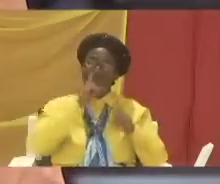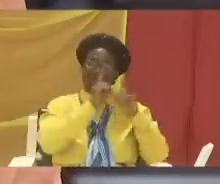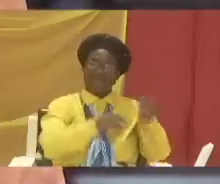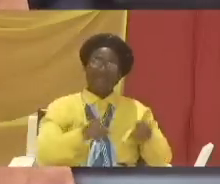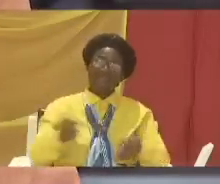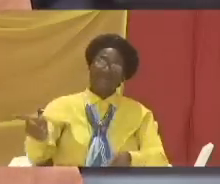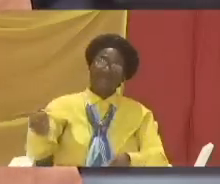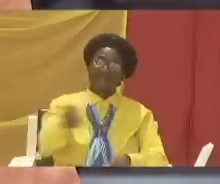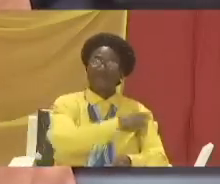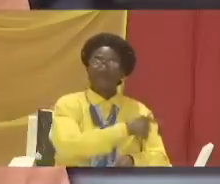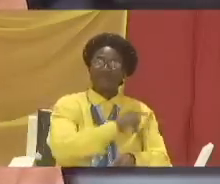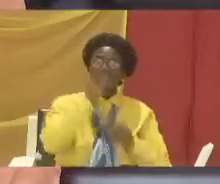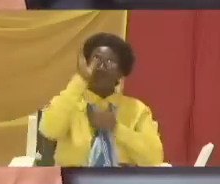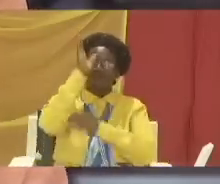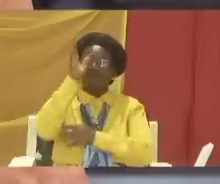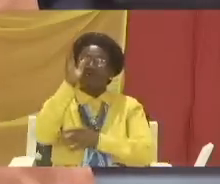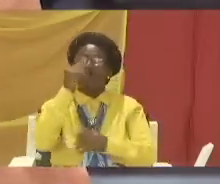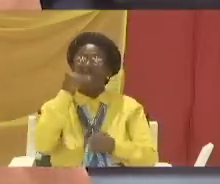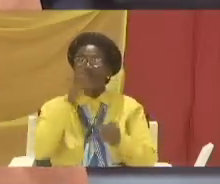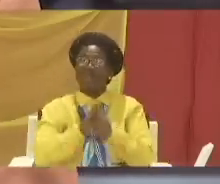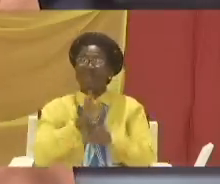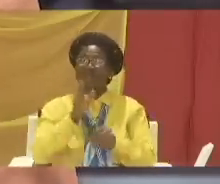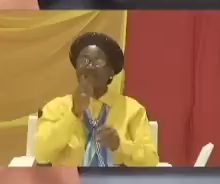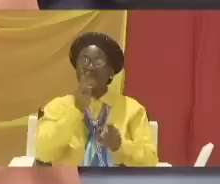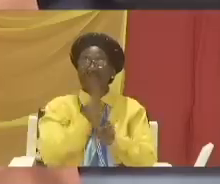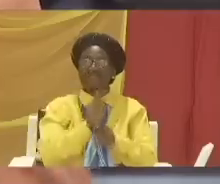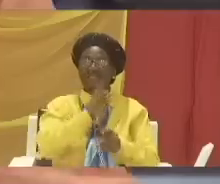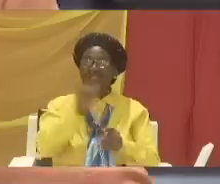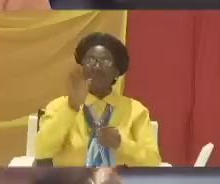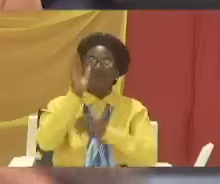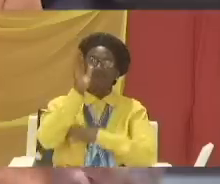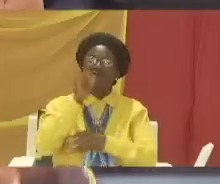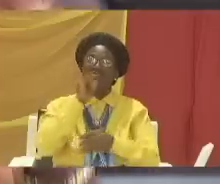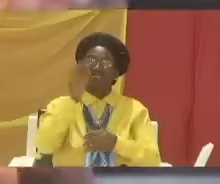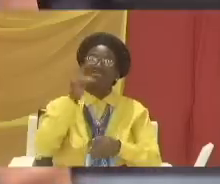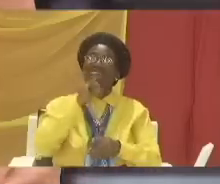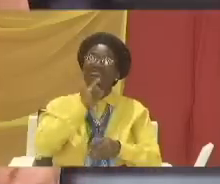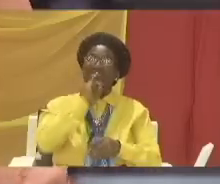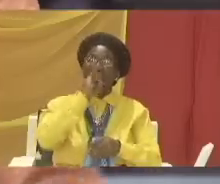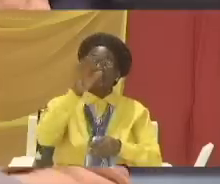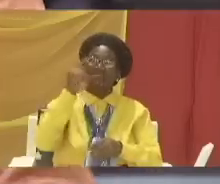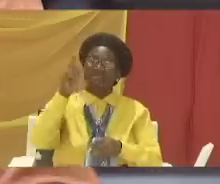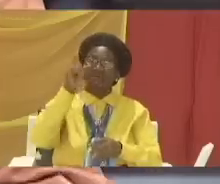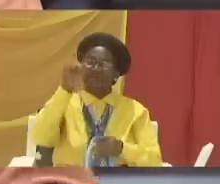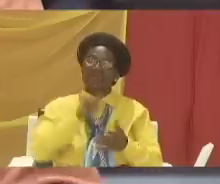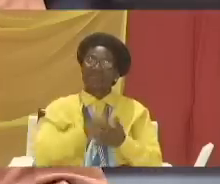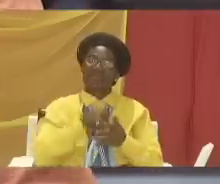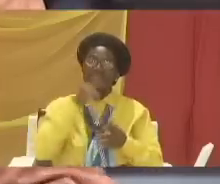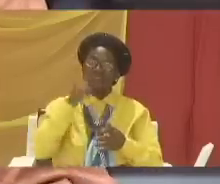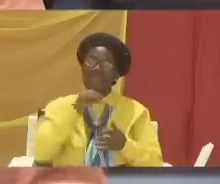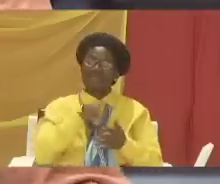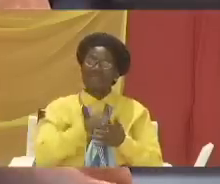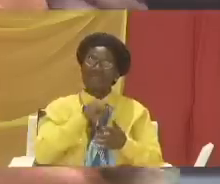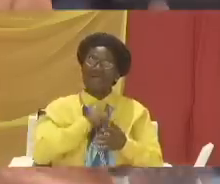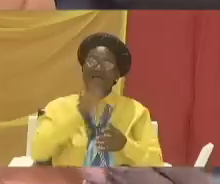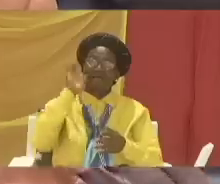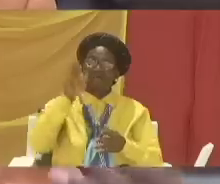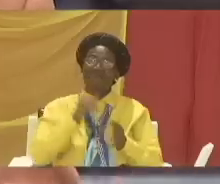Covenant-keeping God is the one who said so. And we show you great and mighty things that we don't even